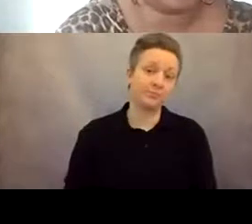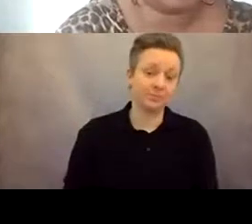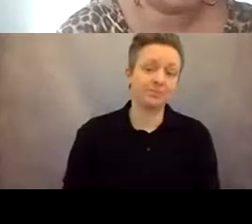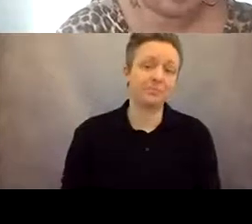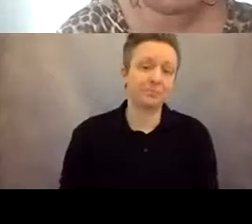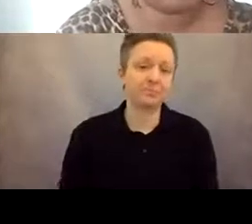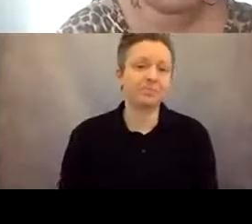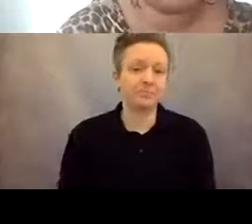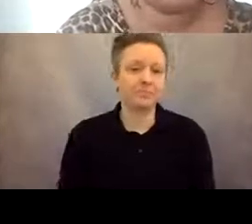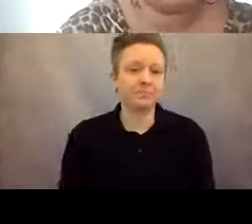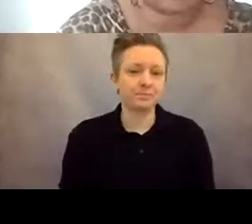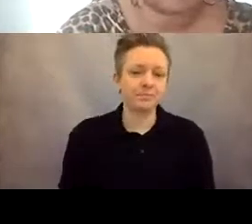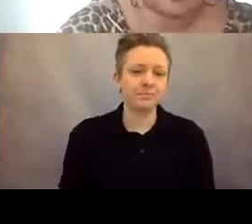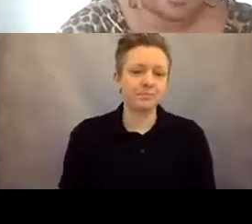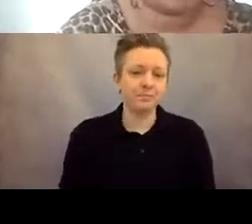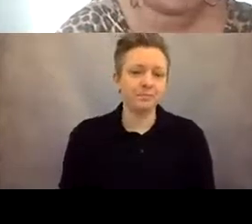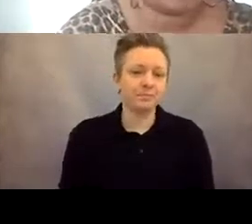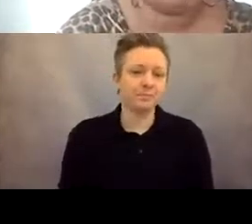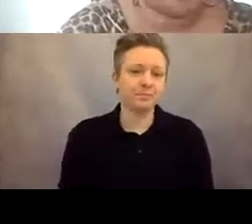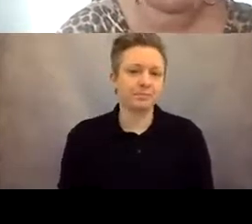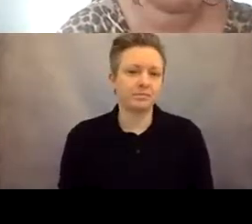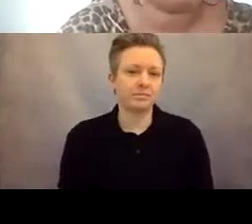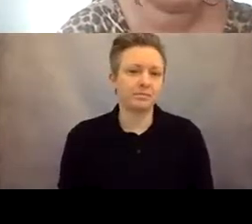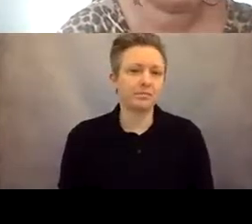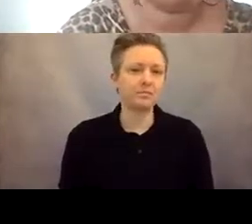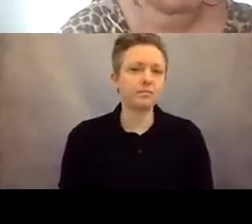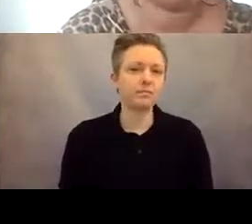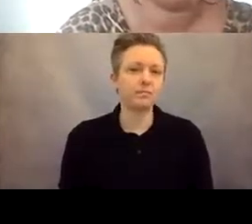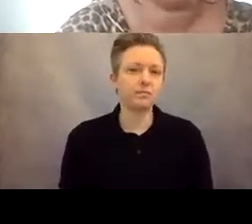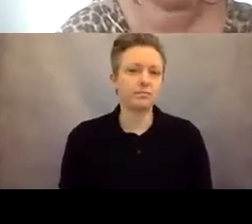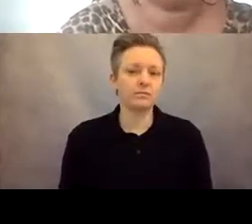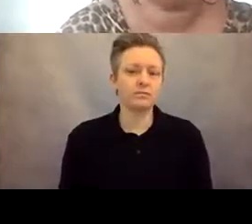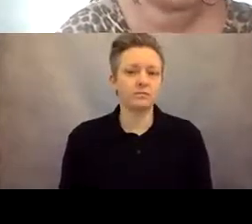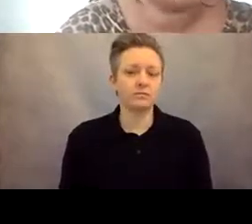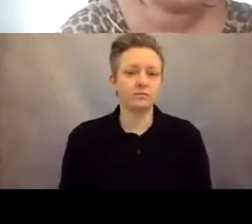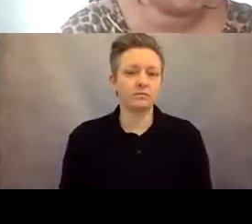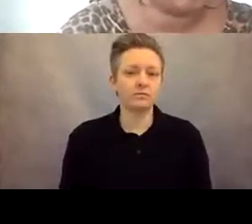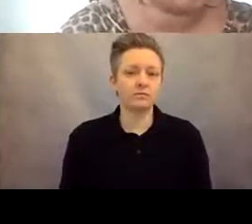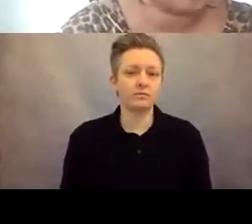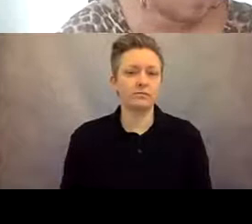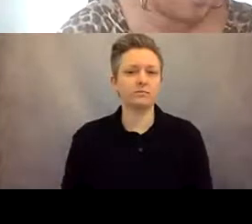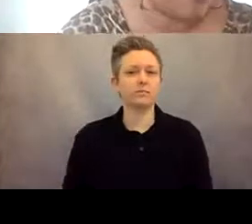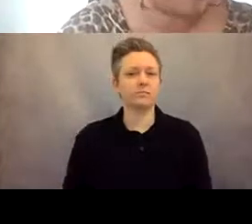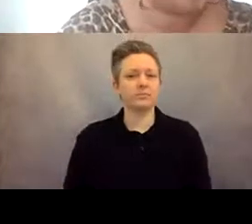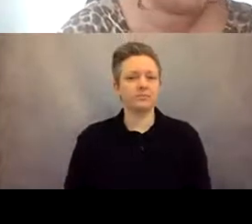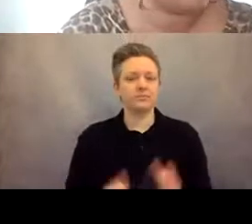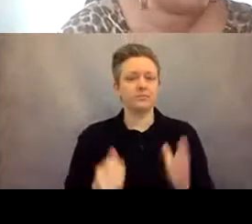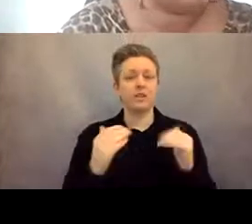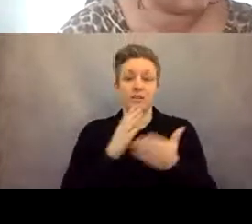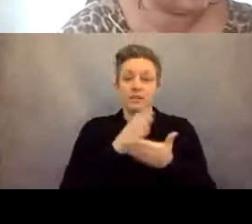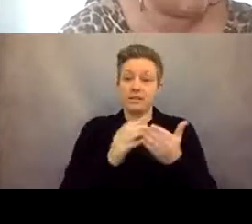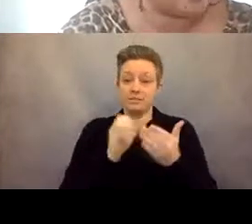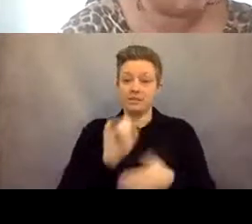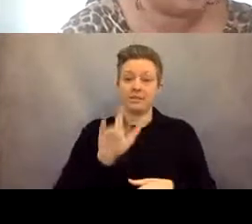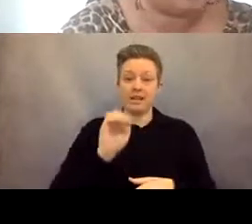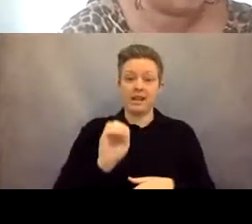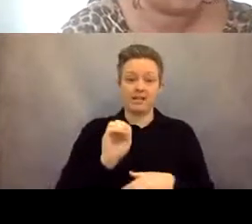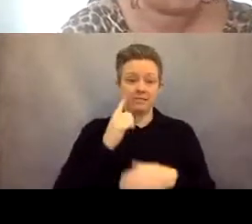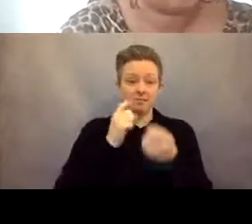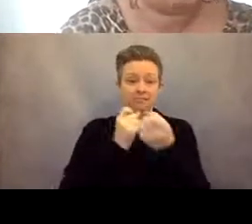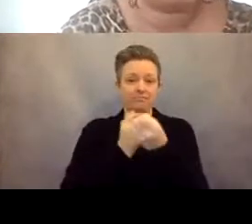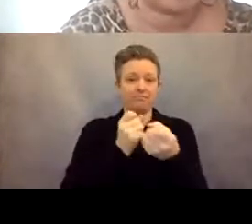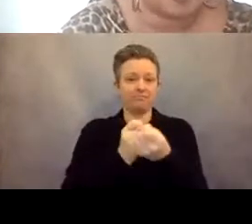Some styles of advocacy that are not actually empowering to victims the way we thought or the way we think they might